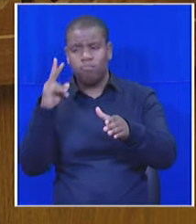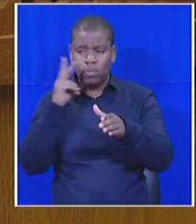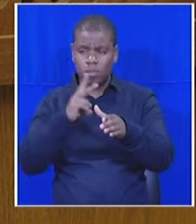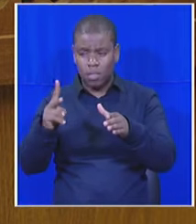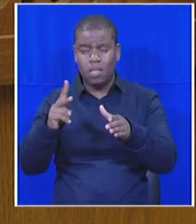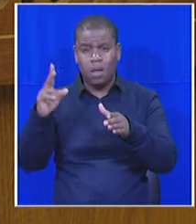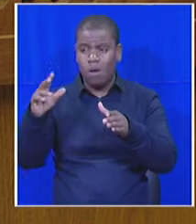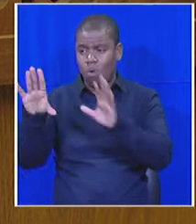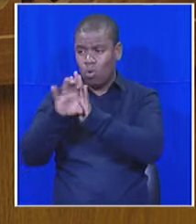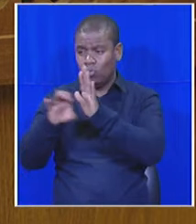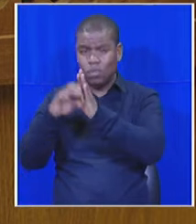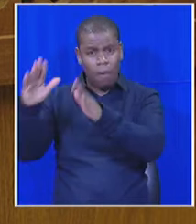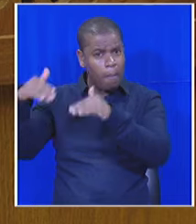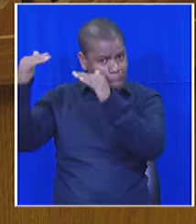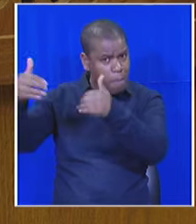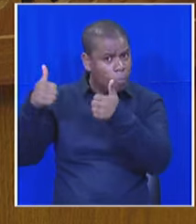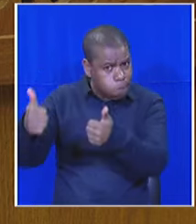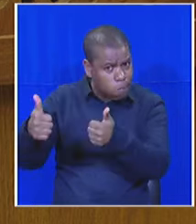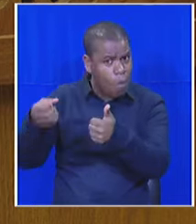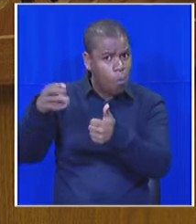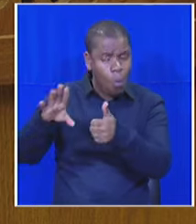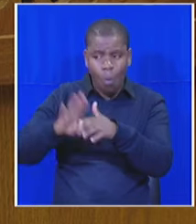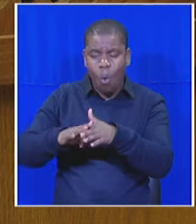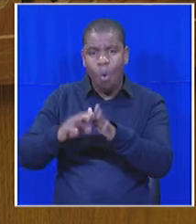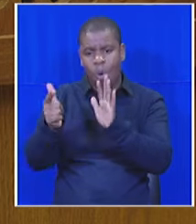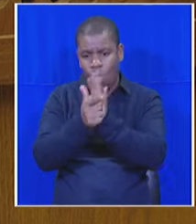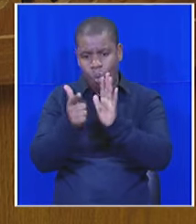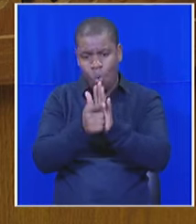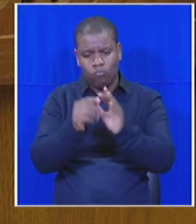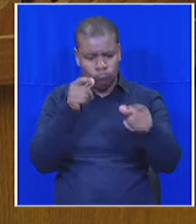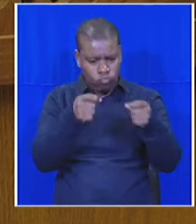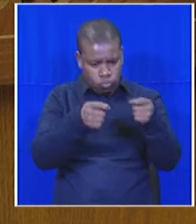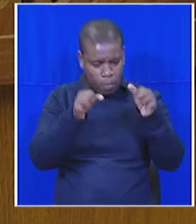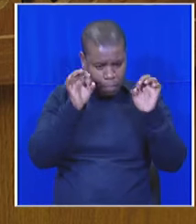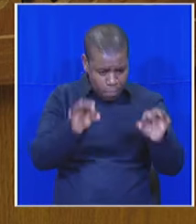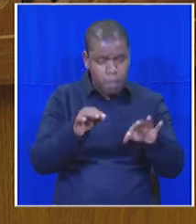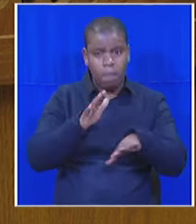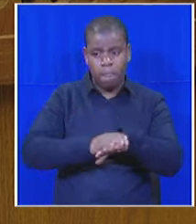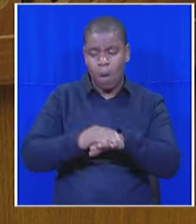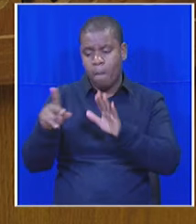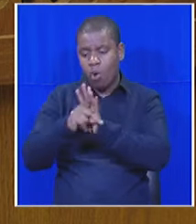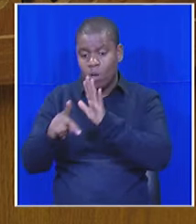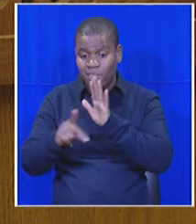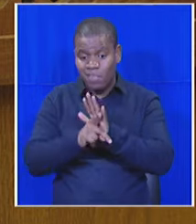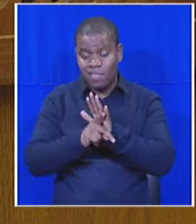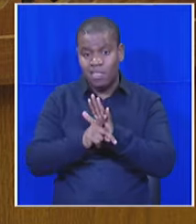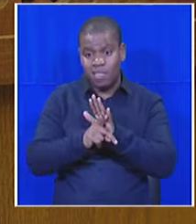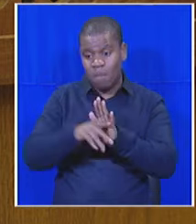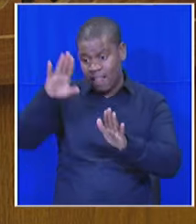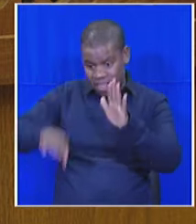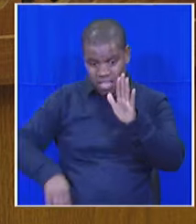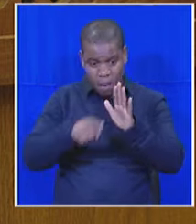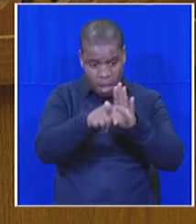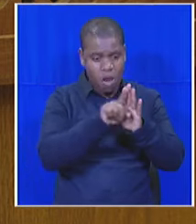supremacy of our Constitution and the principle of the rule of law as principles transcending policy and politics for generations to